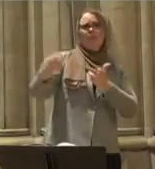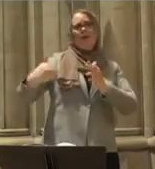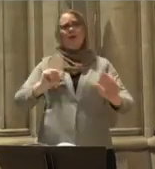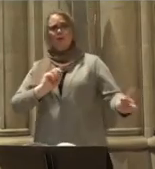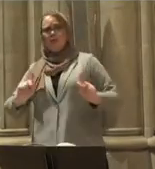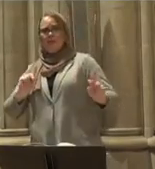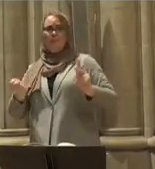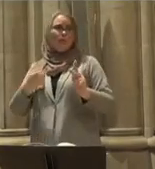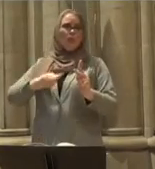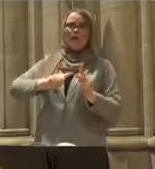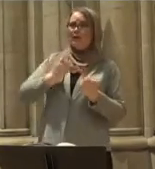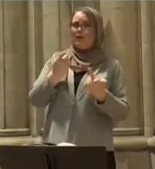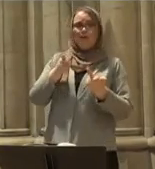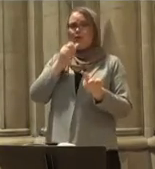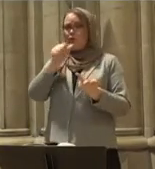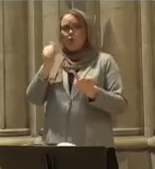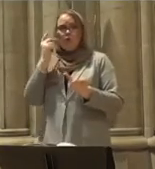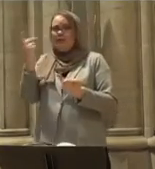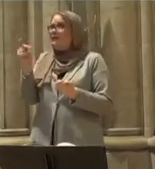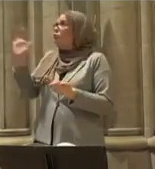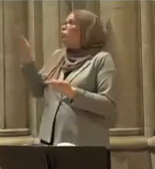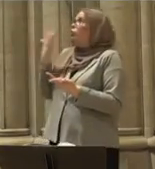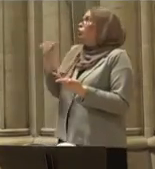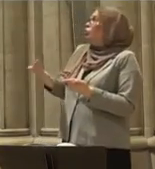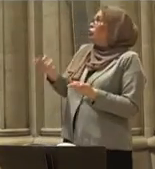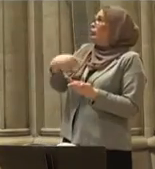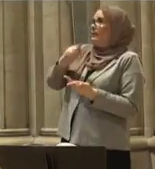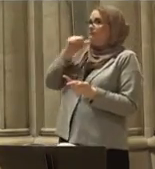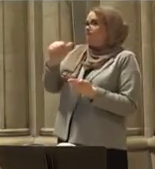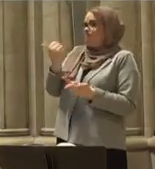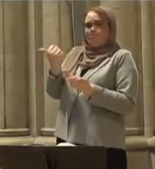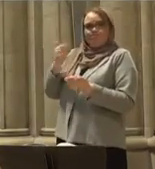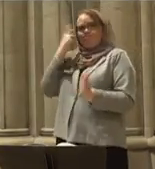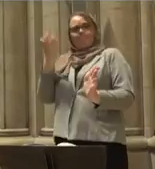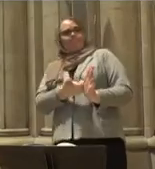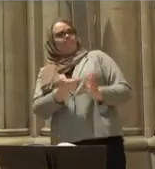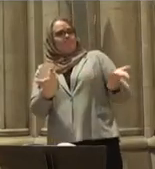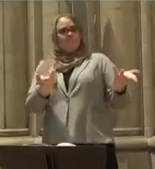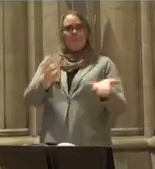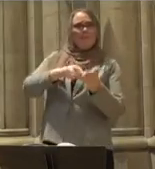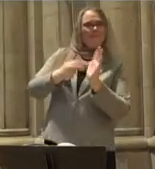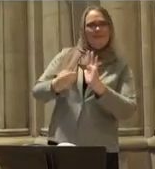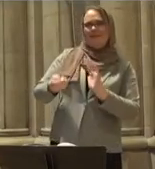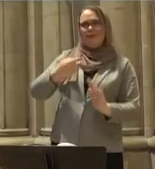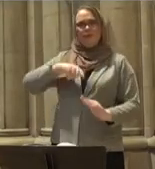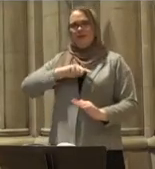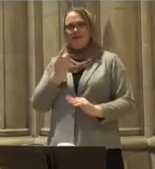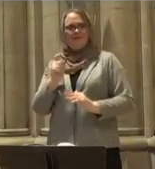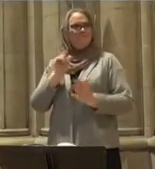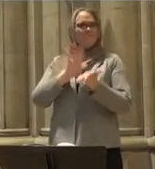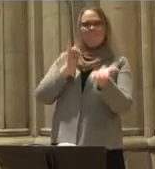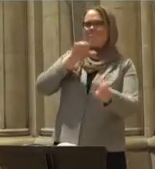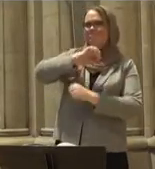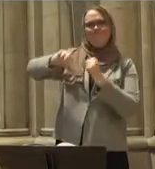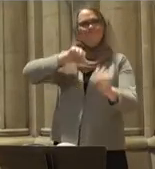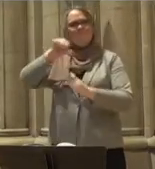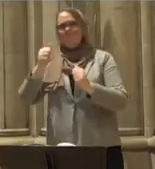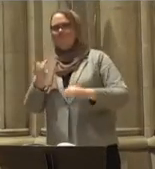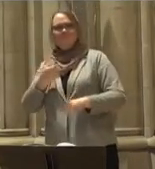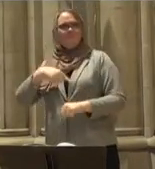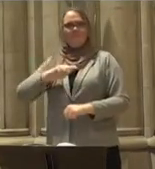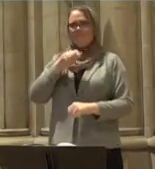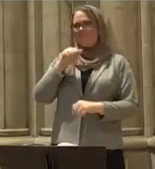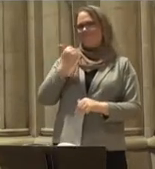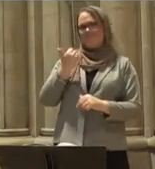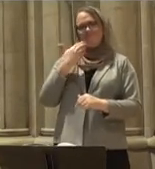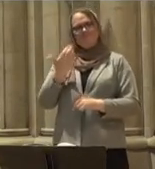the world around us, and so we violated your creation, abused one another, and rejected your love.